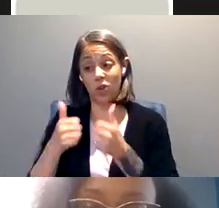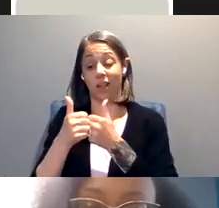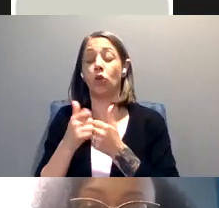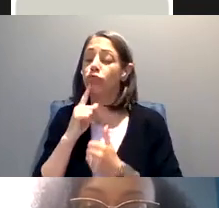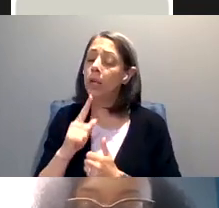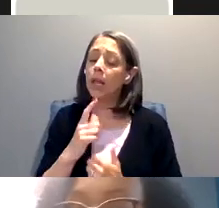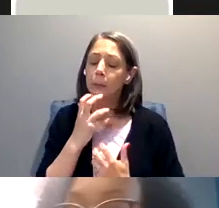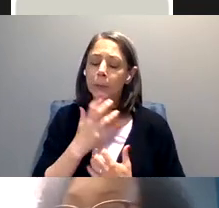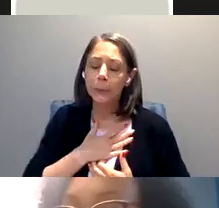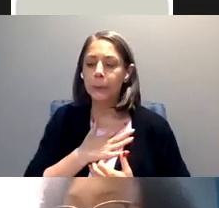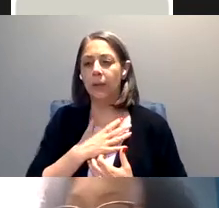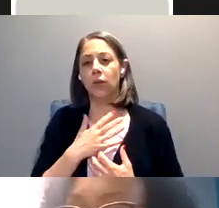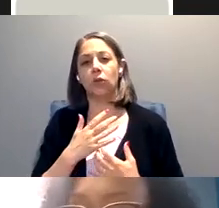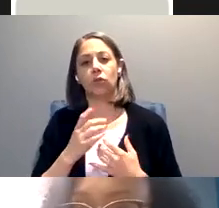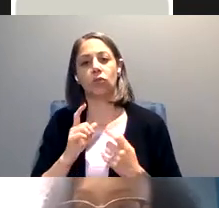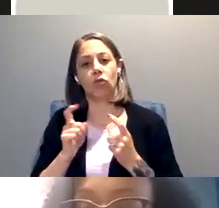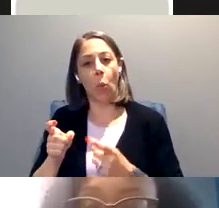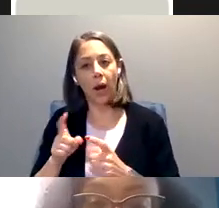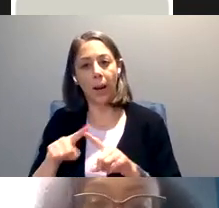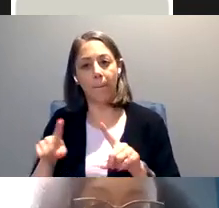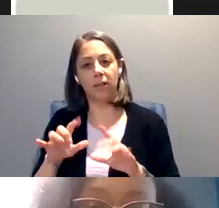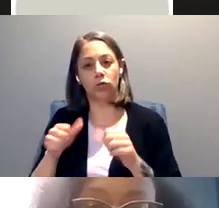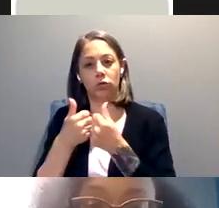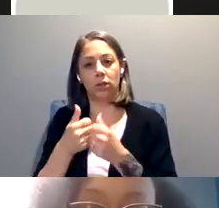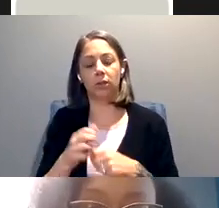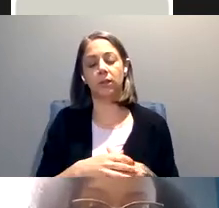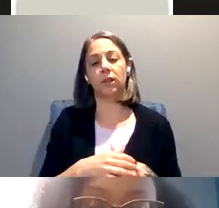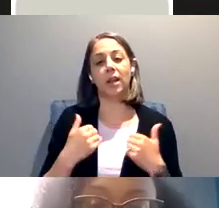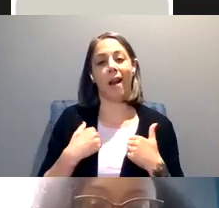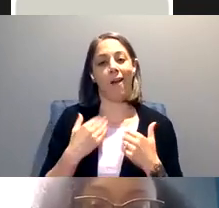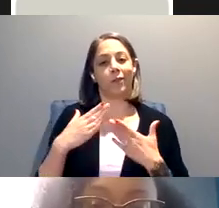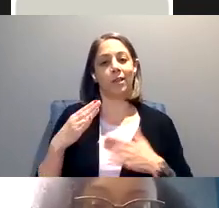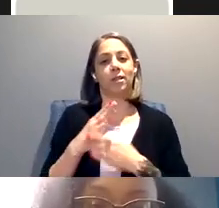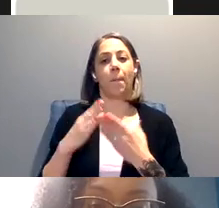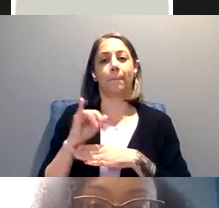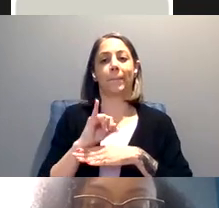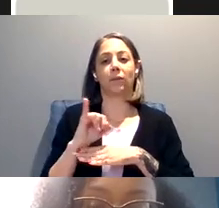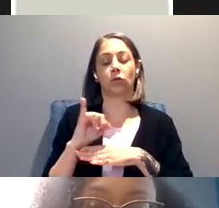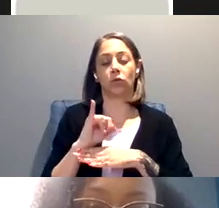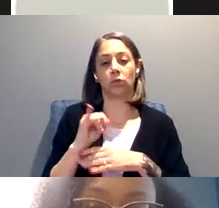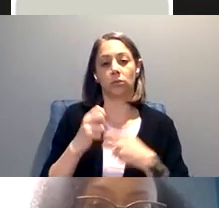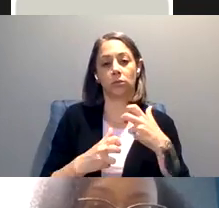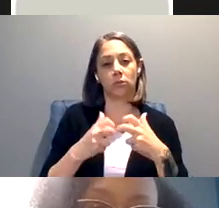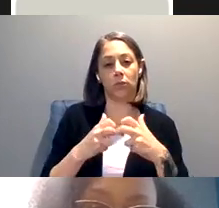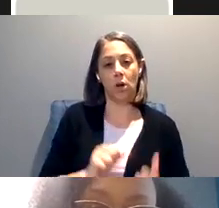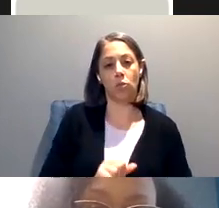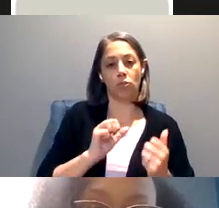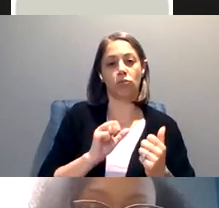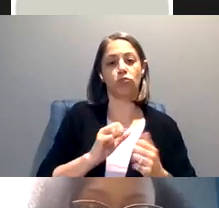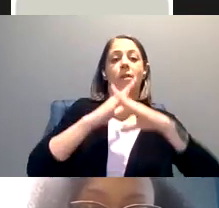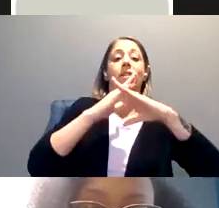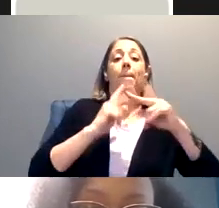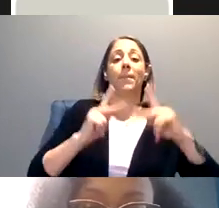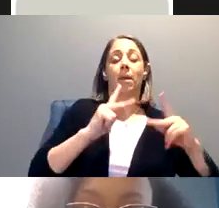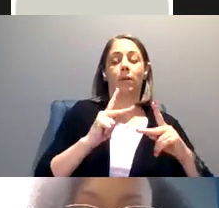challenging nonetheless. And there are some kind of industry issues that prevent folks from staying in the field